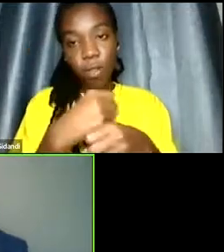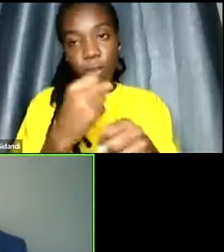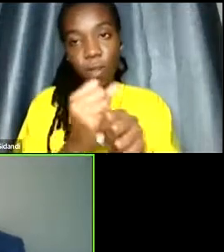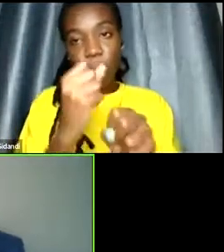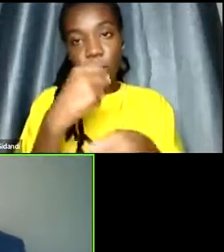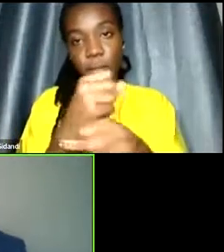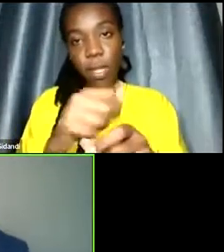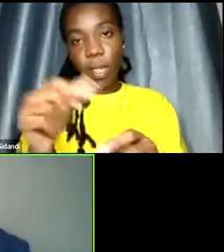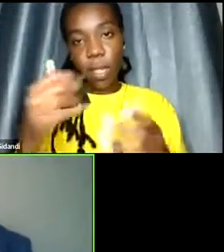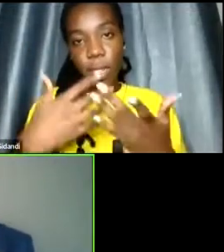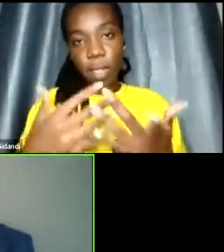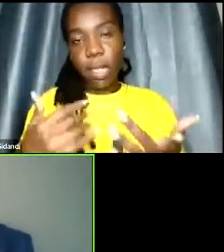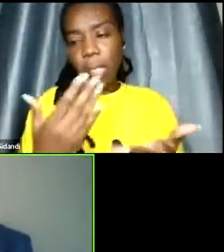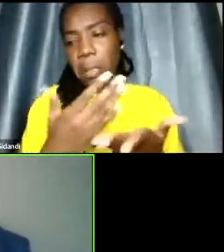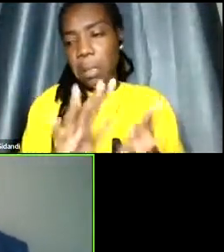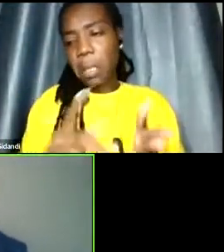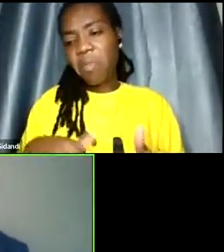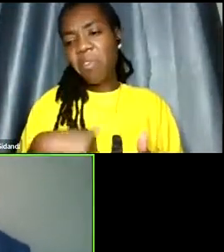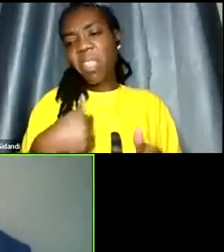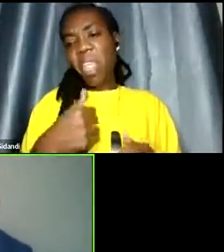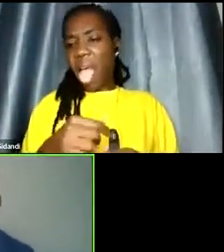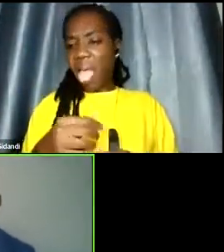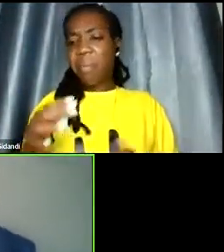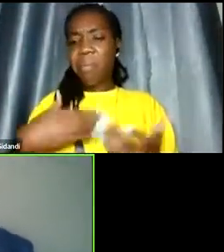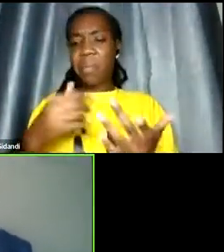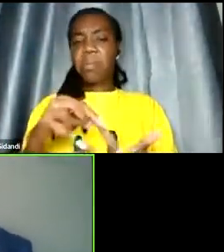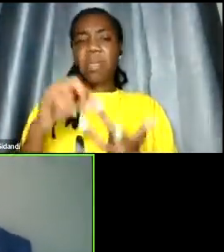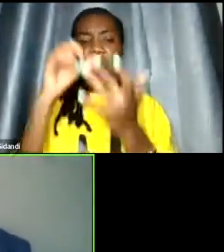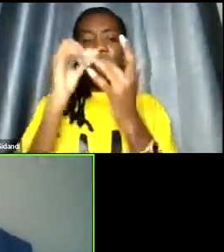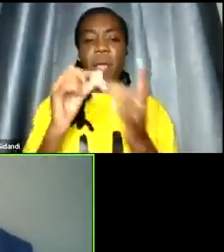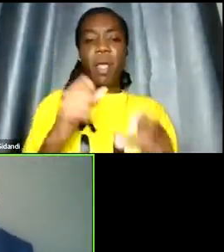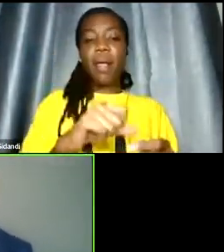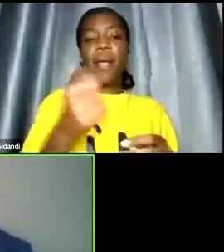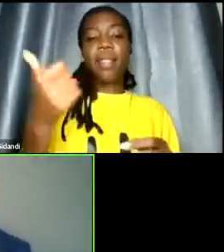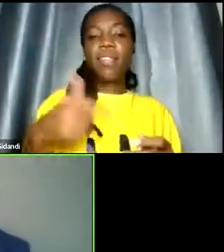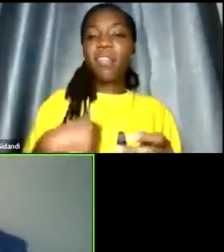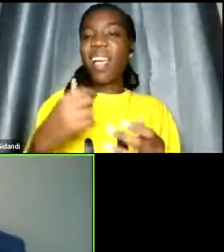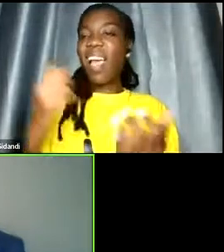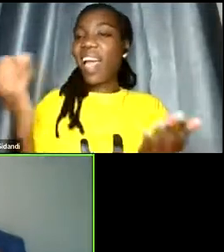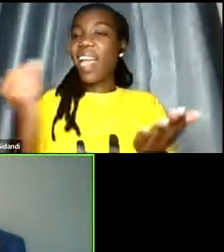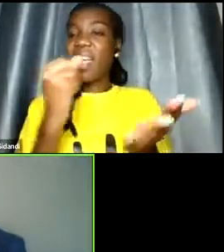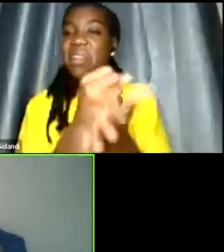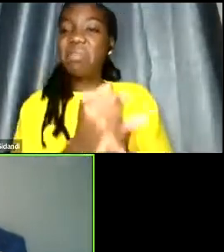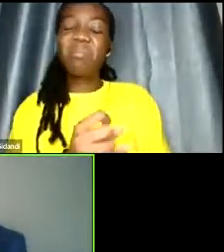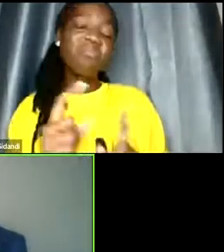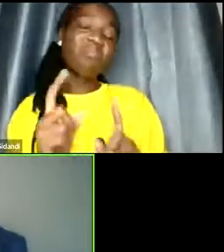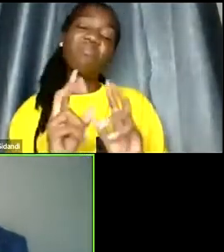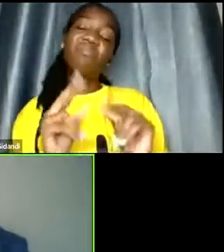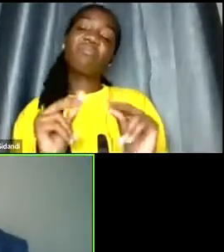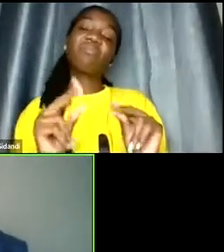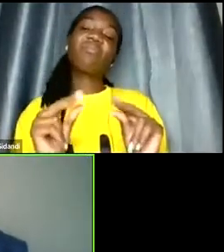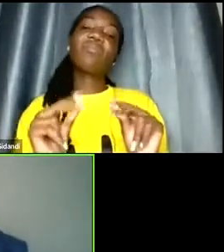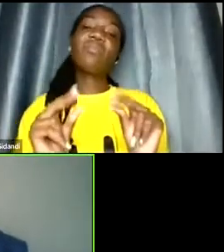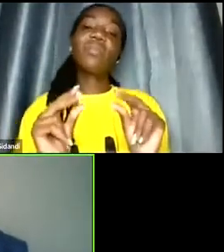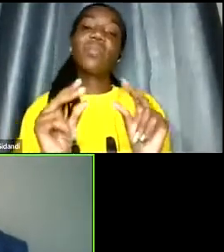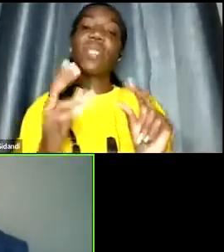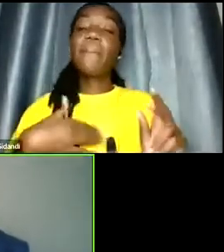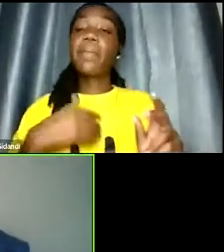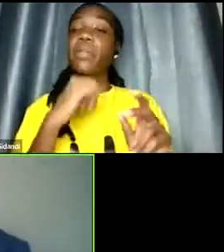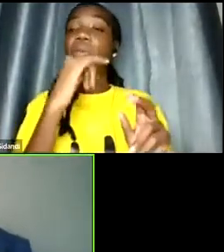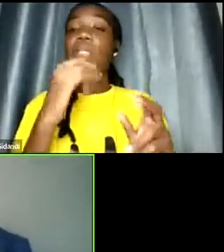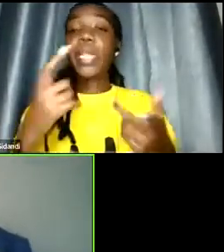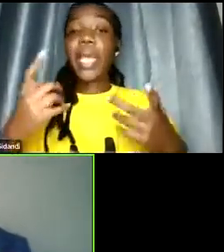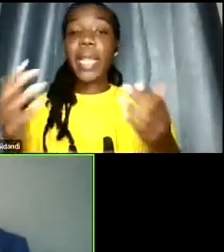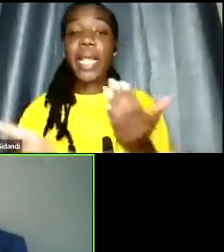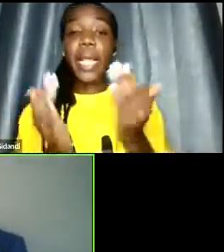feeling entitled like they're the special children and the others feeling like they're just adopted children. No. I don't encourage that. I